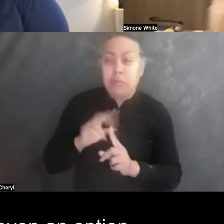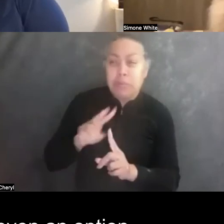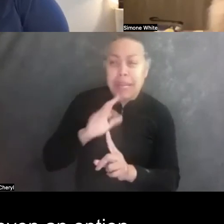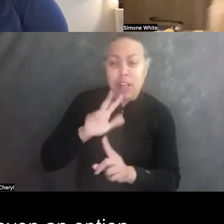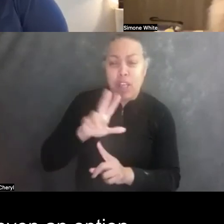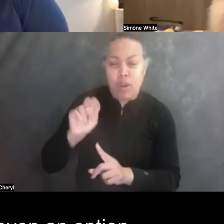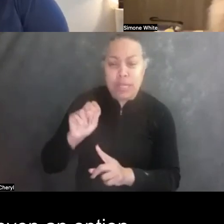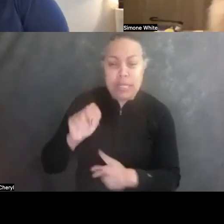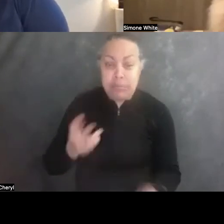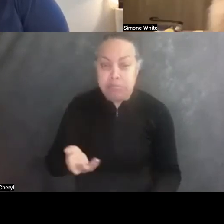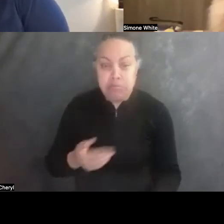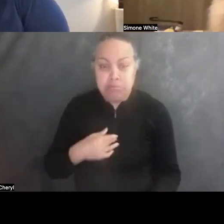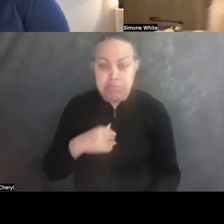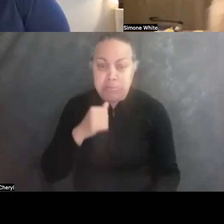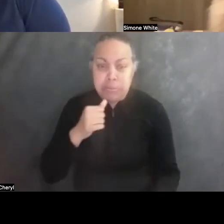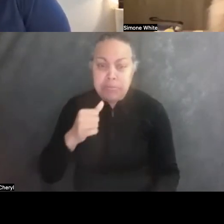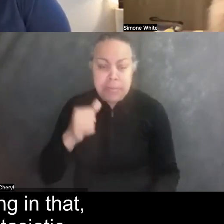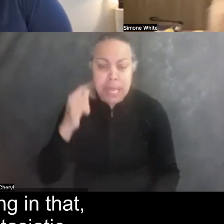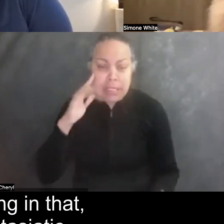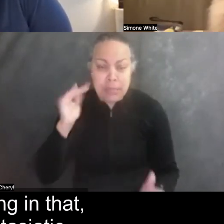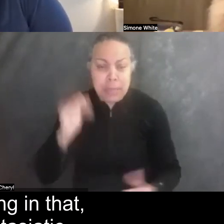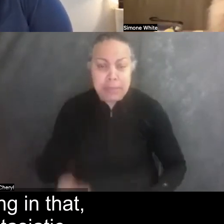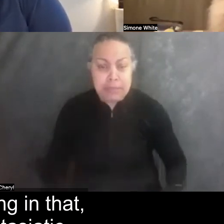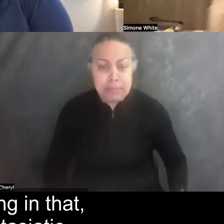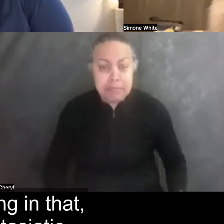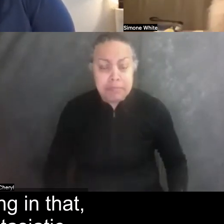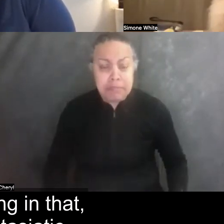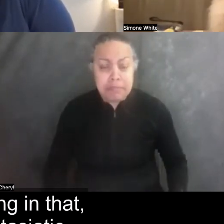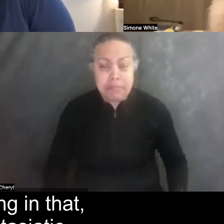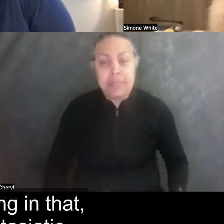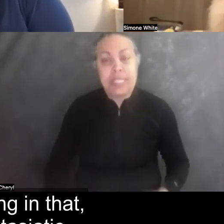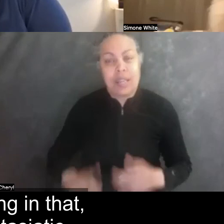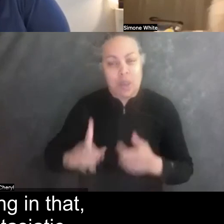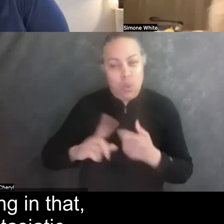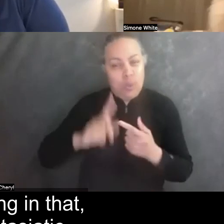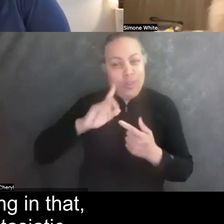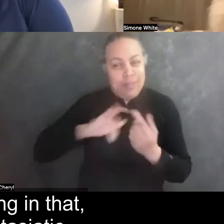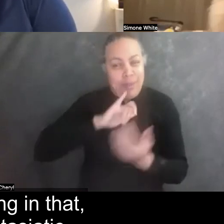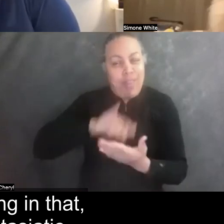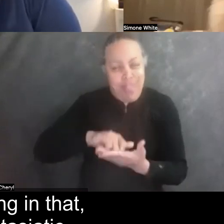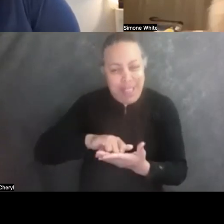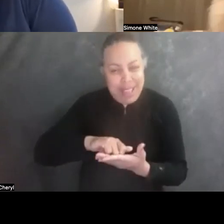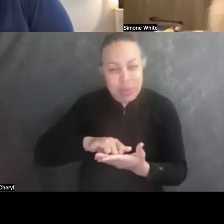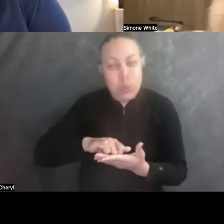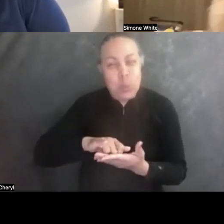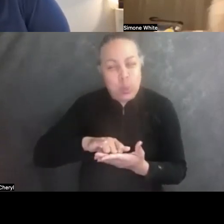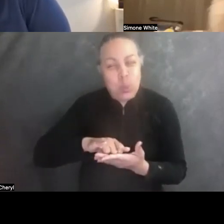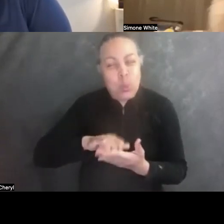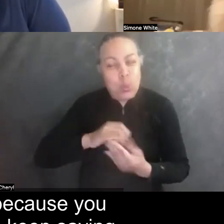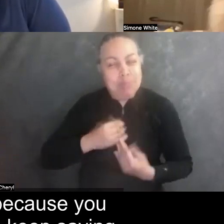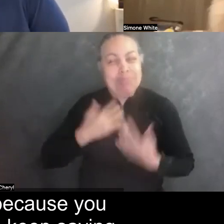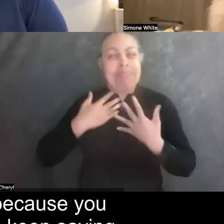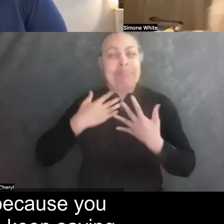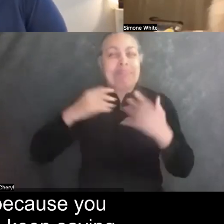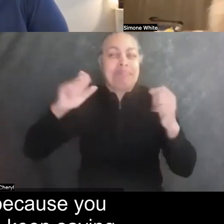was even an option. And in thinking in that, I find it's ecstasiatic.